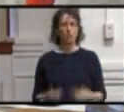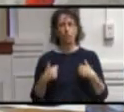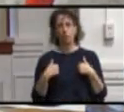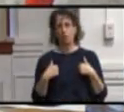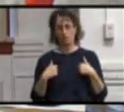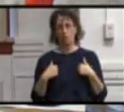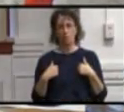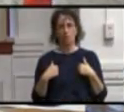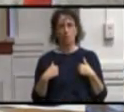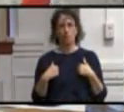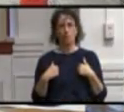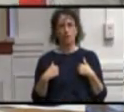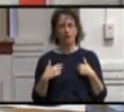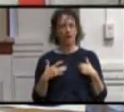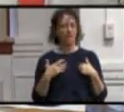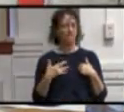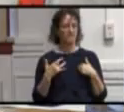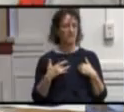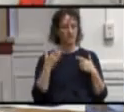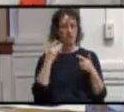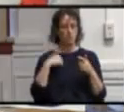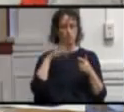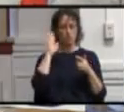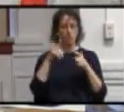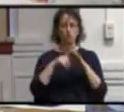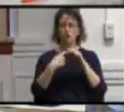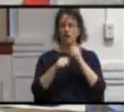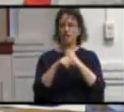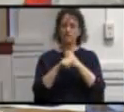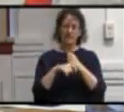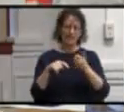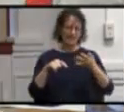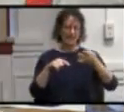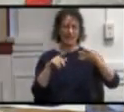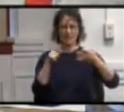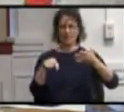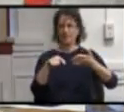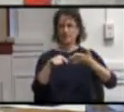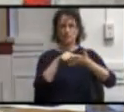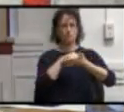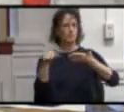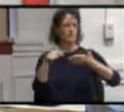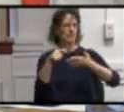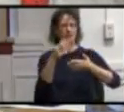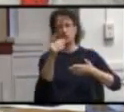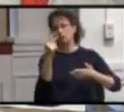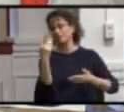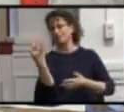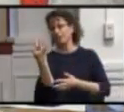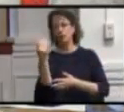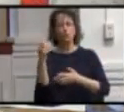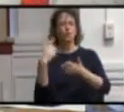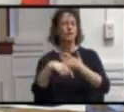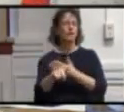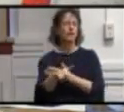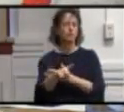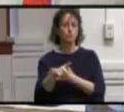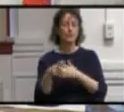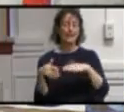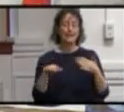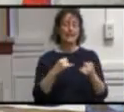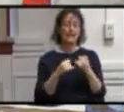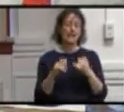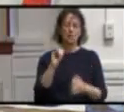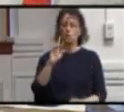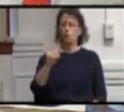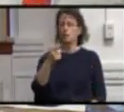ads as of the end of this week or the beginning of next week, probably with an application deadline somewhere around August